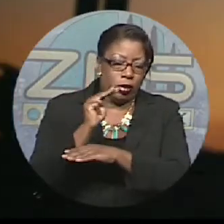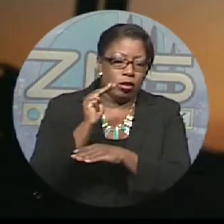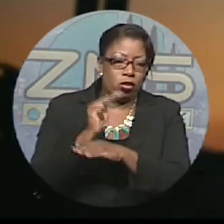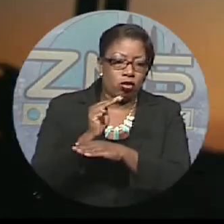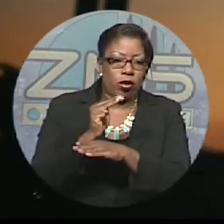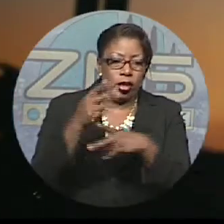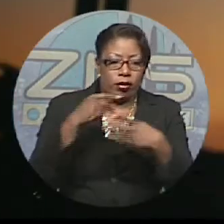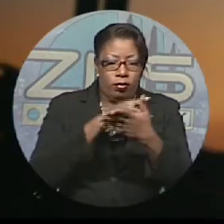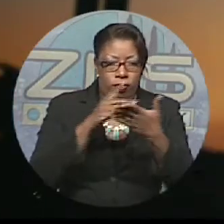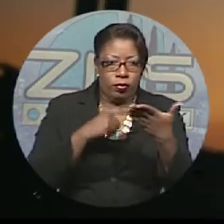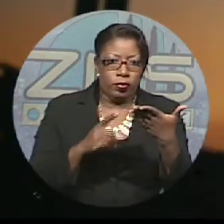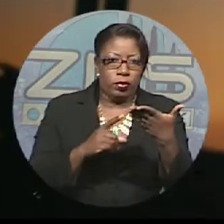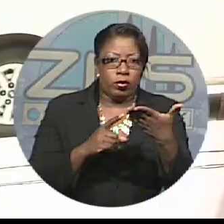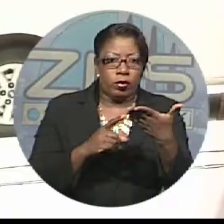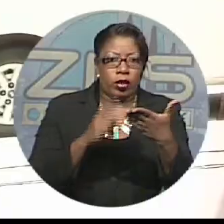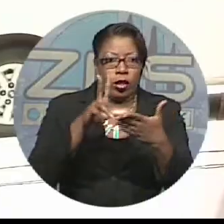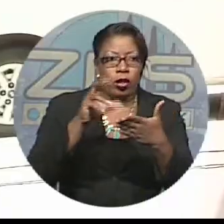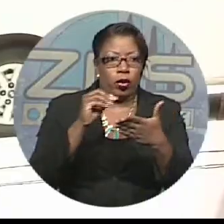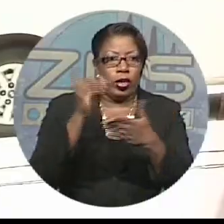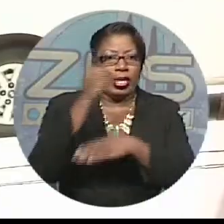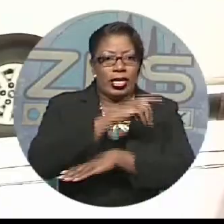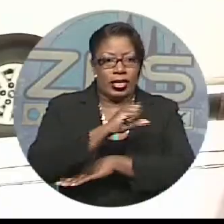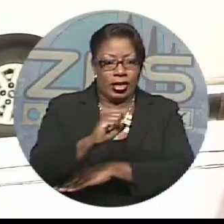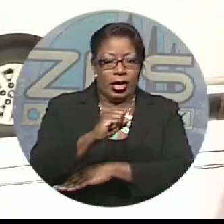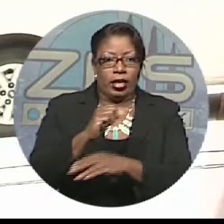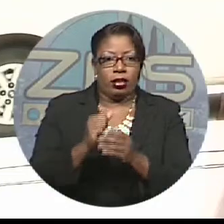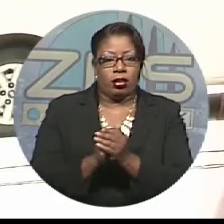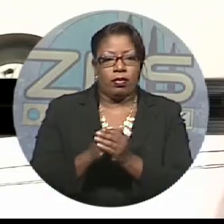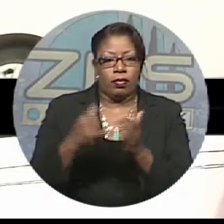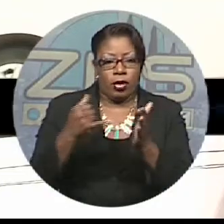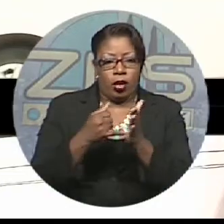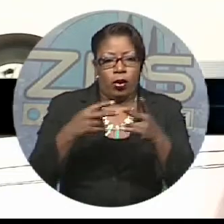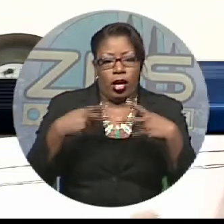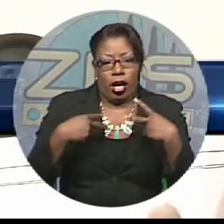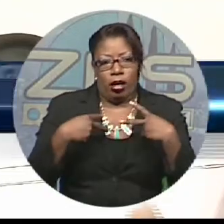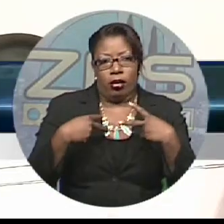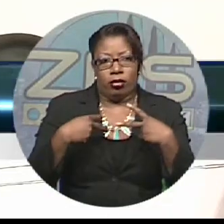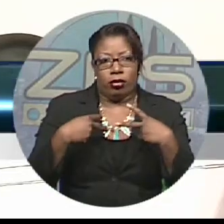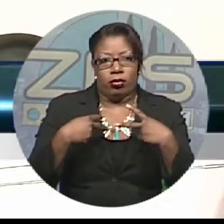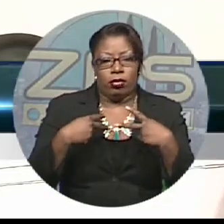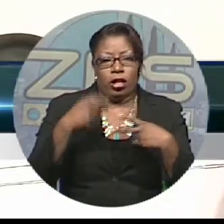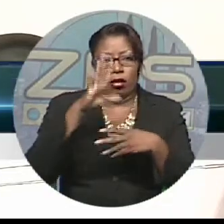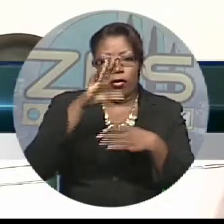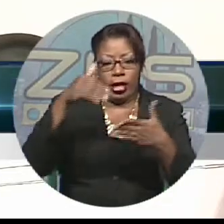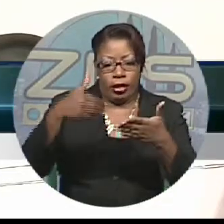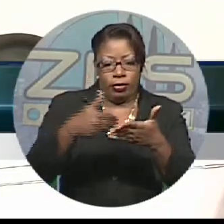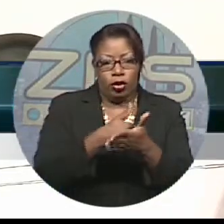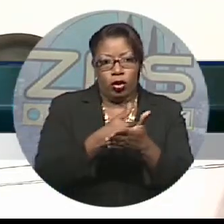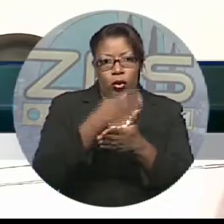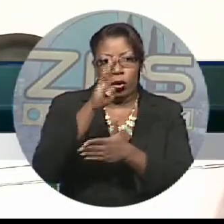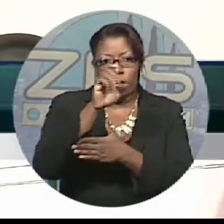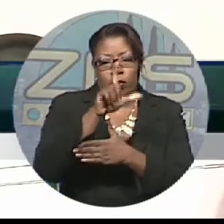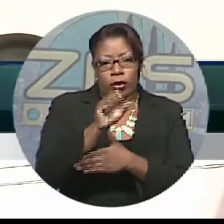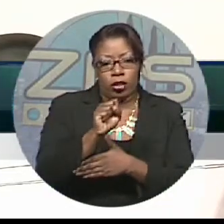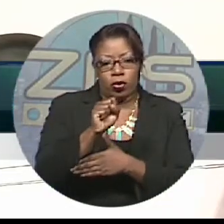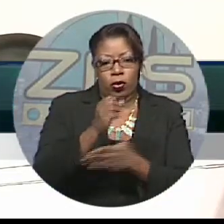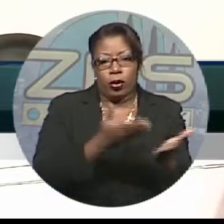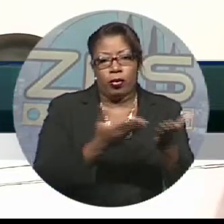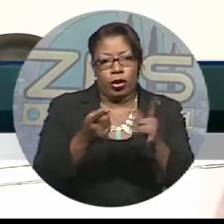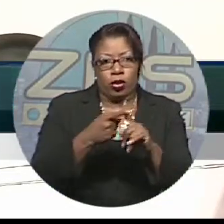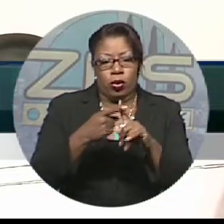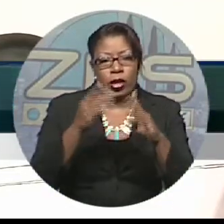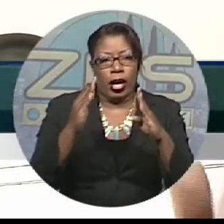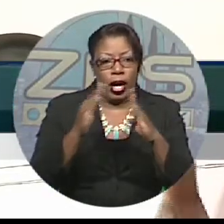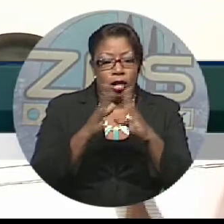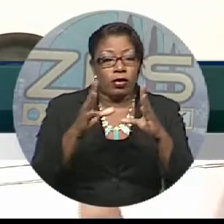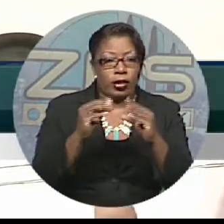legislation within the last 30 days. It's going to be comprised of 5 new bills that we'll be bringing to the House, and